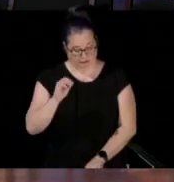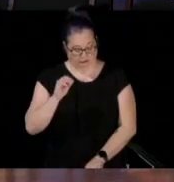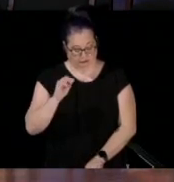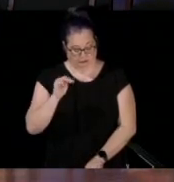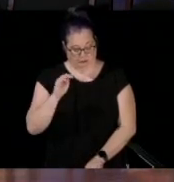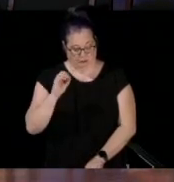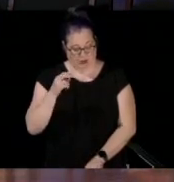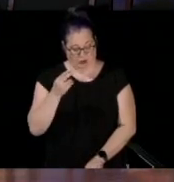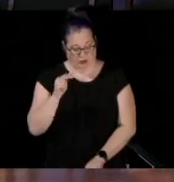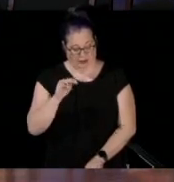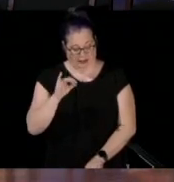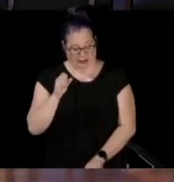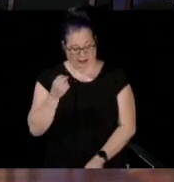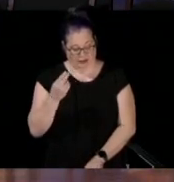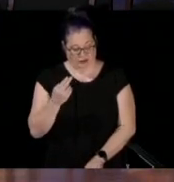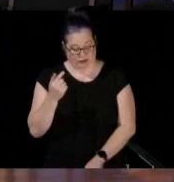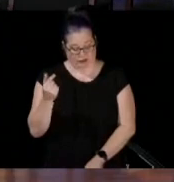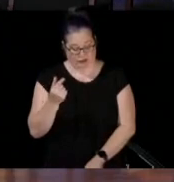Monish G. Mahajan.